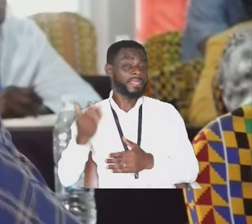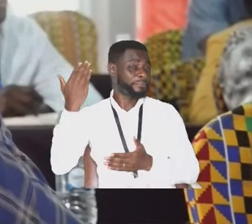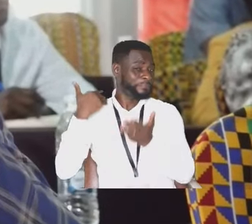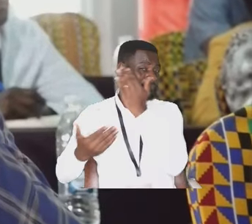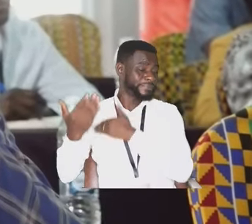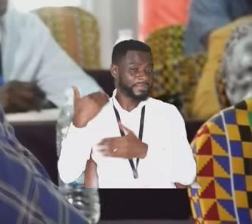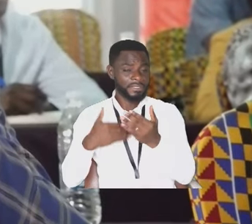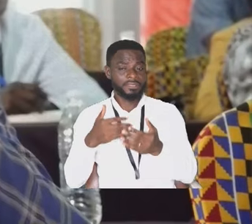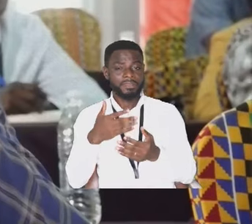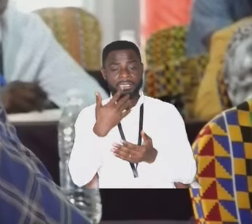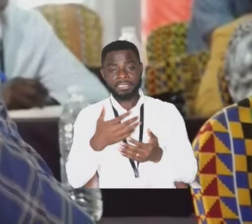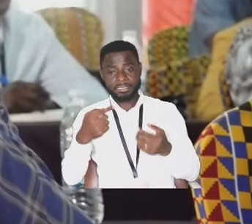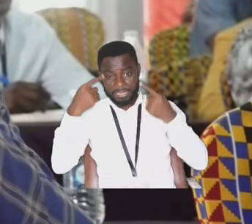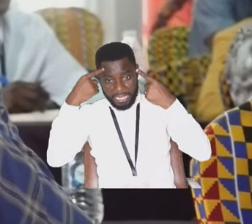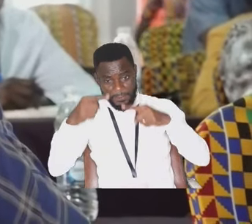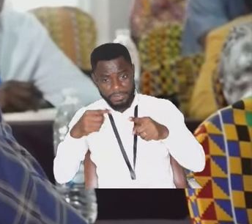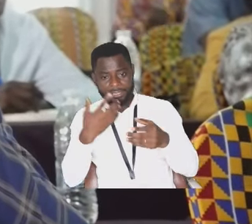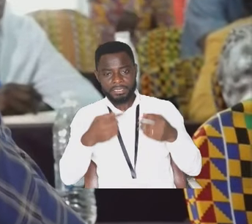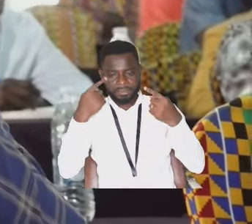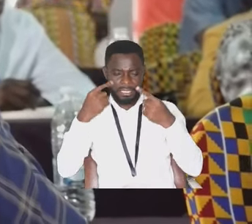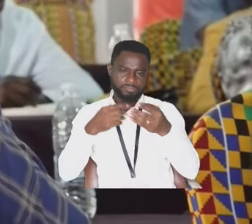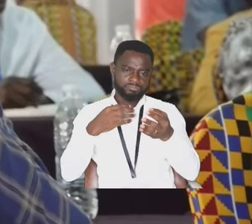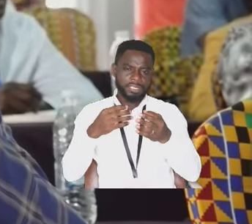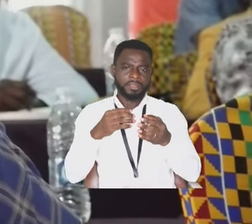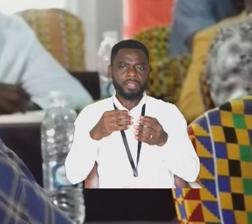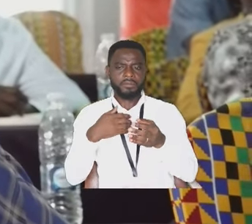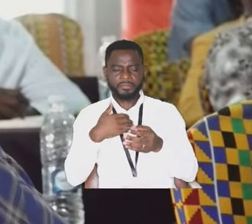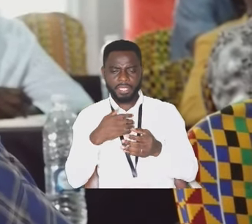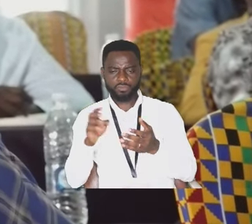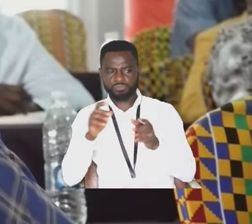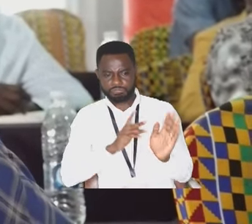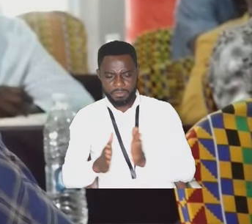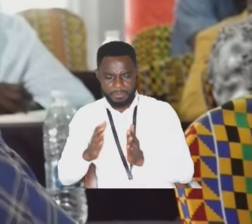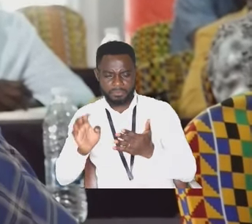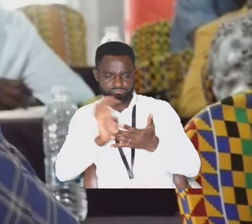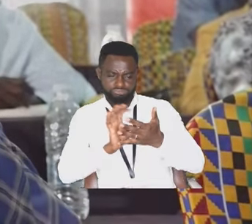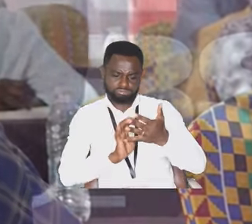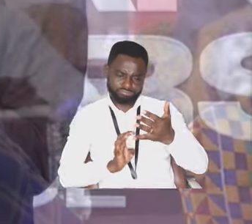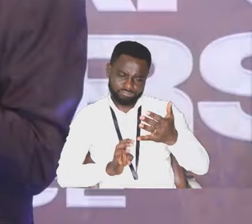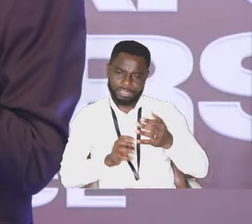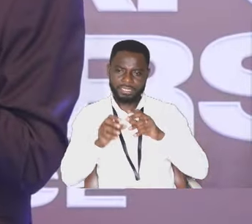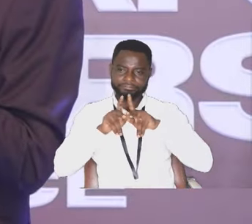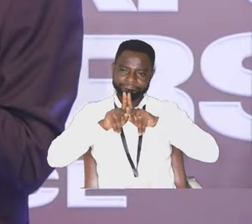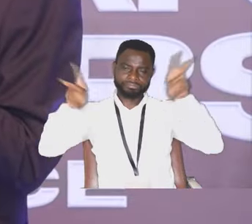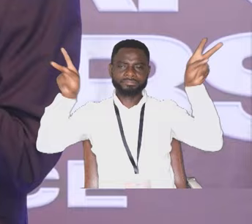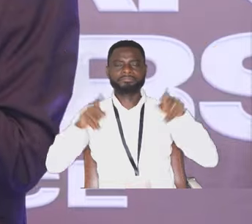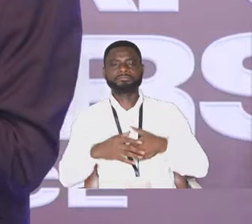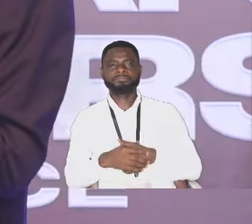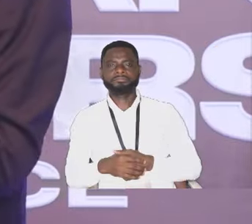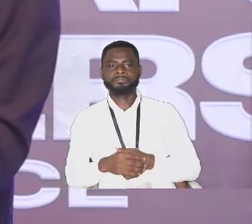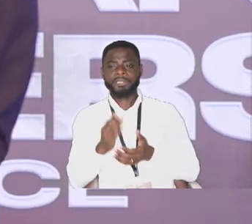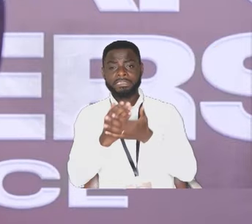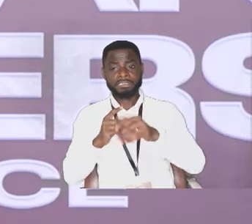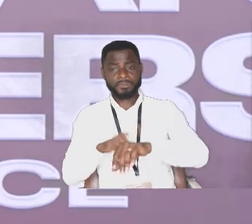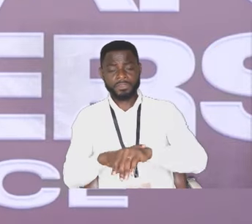that happened and things that go on, I will quickly go and organize my article and then I will release it into the system. And sometimes